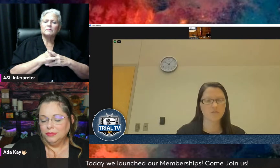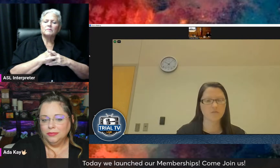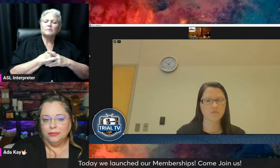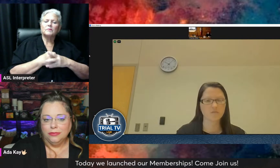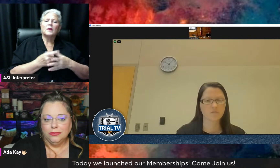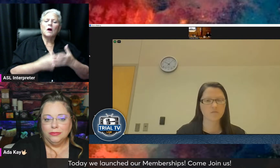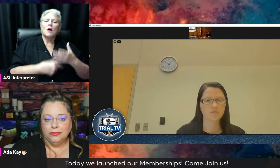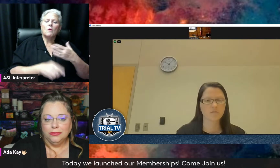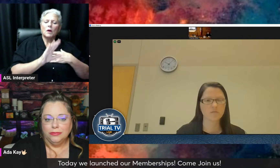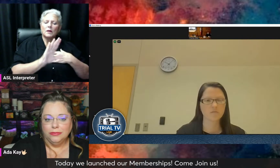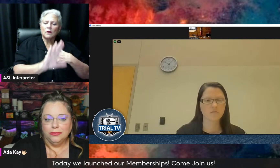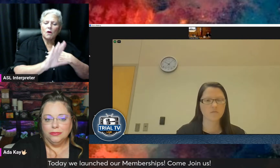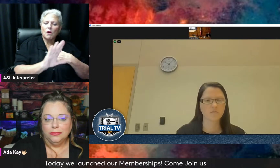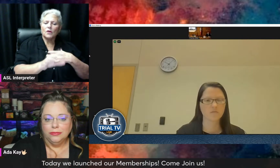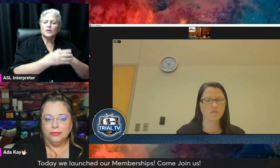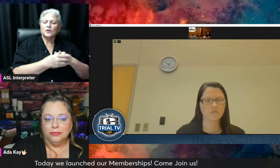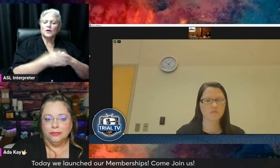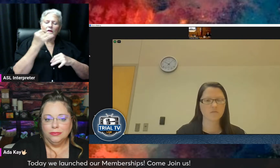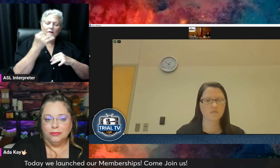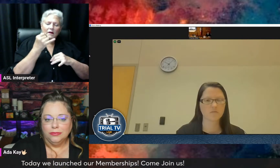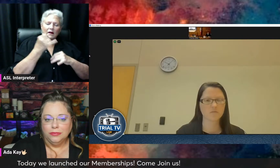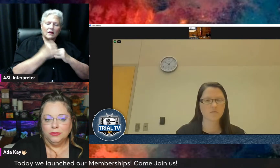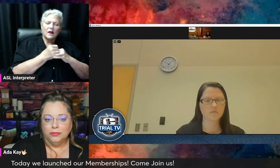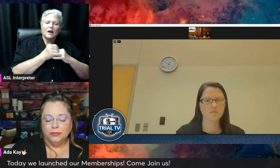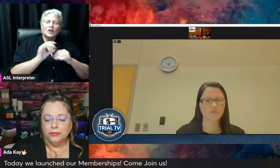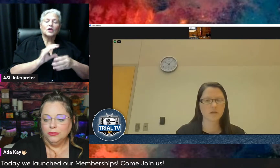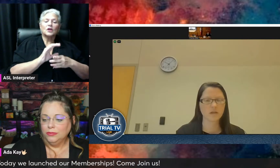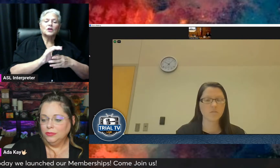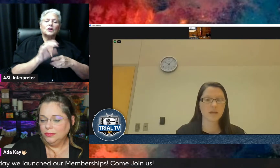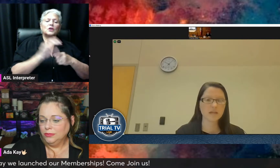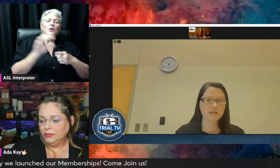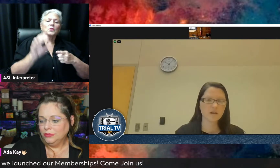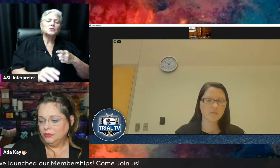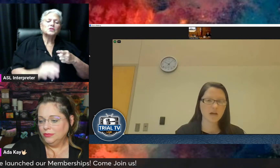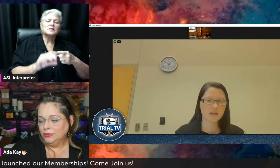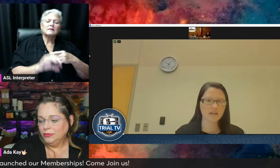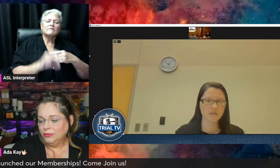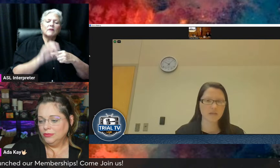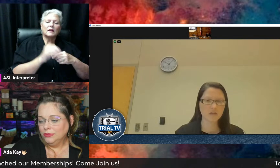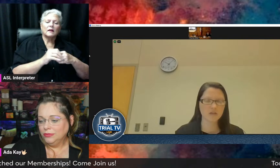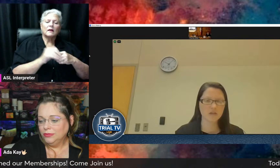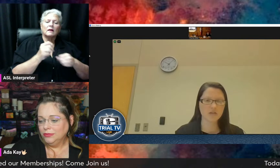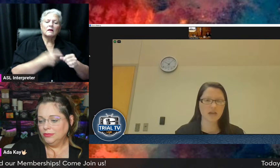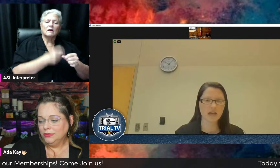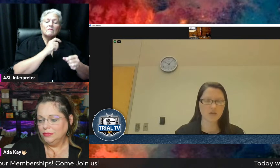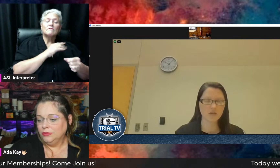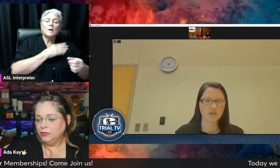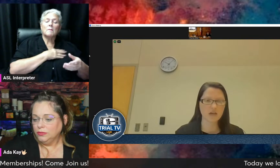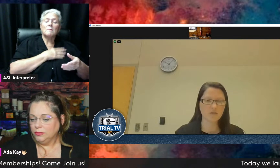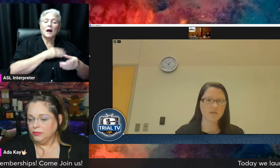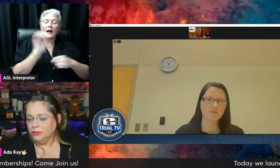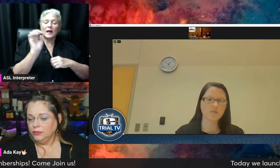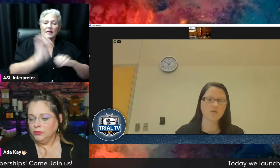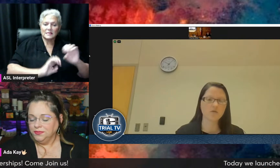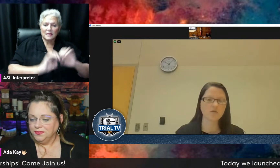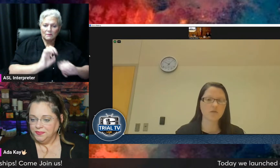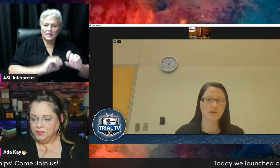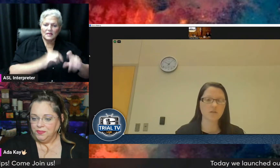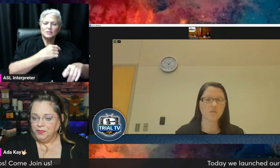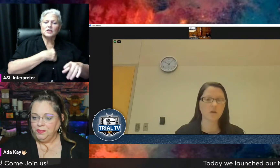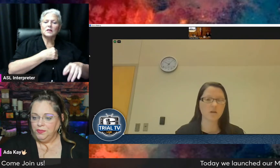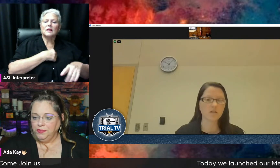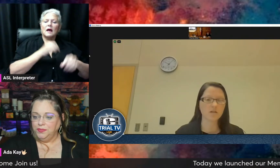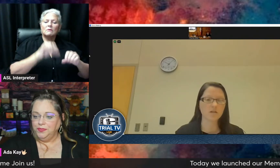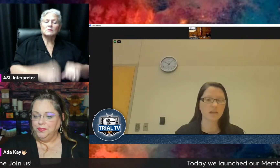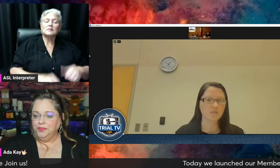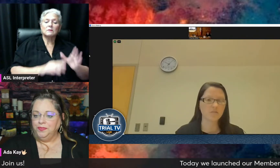What are your findings and conclusions? Based on my examination of the hatchet, I was able to